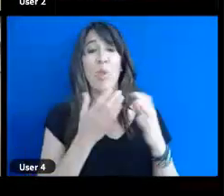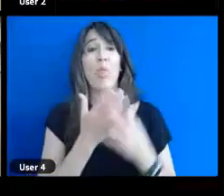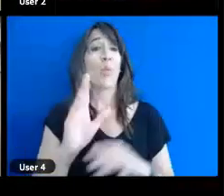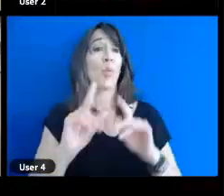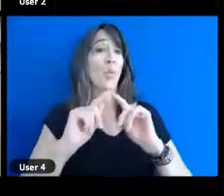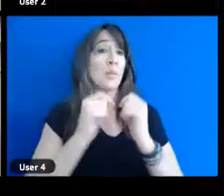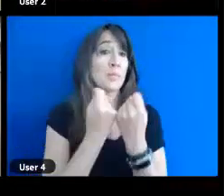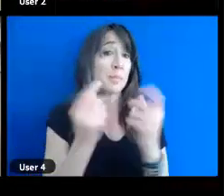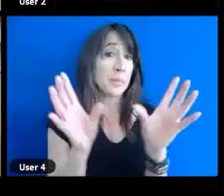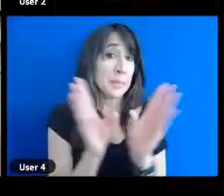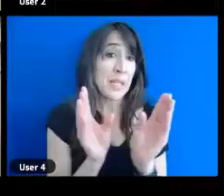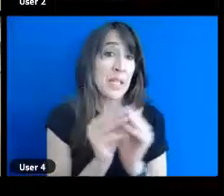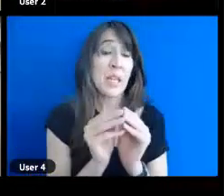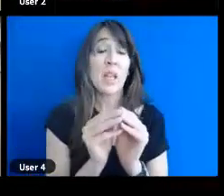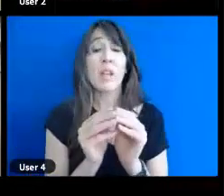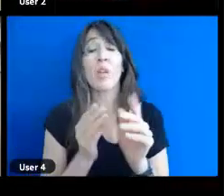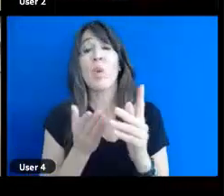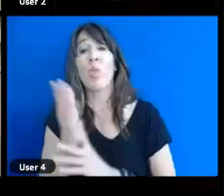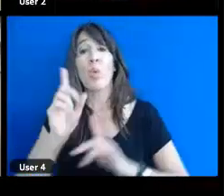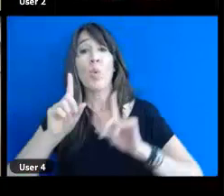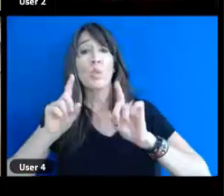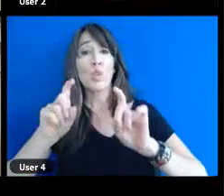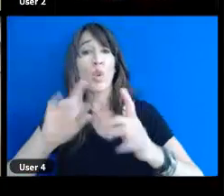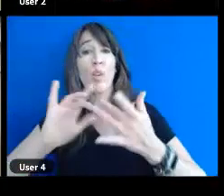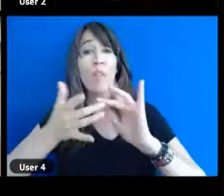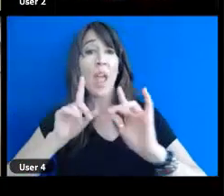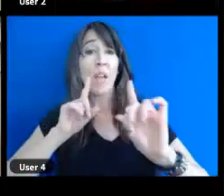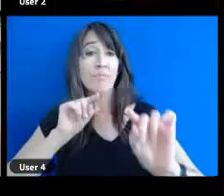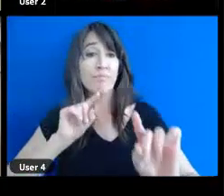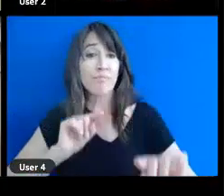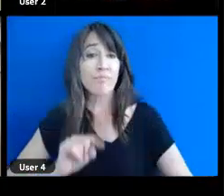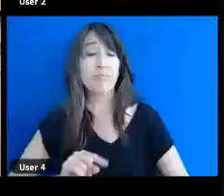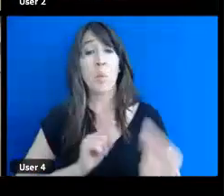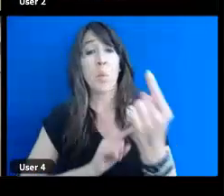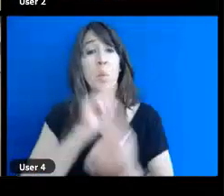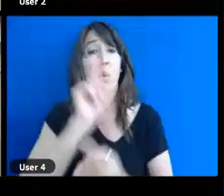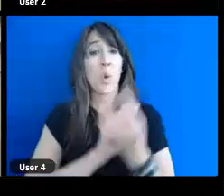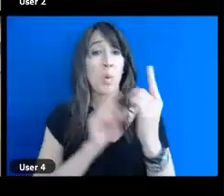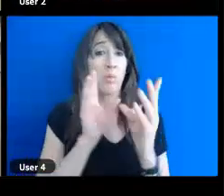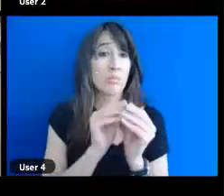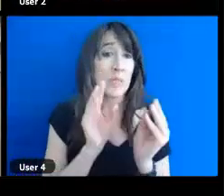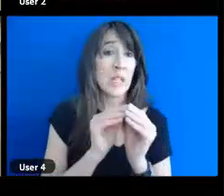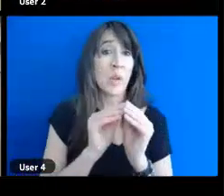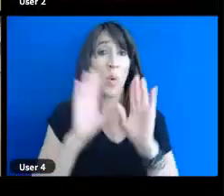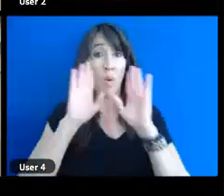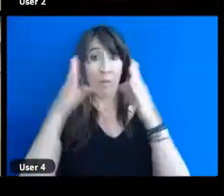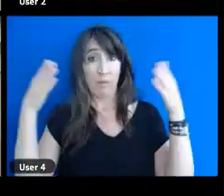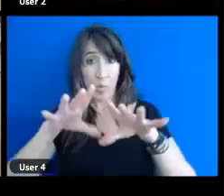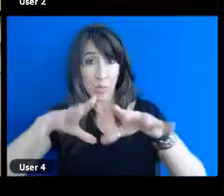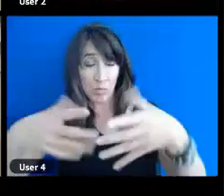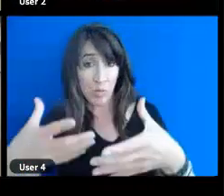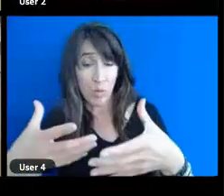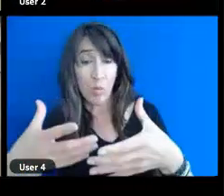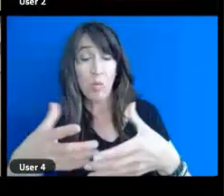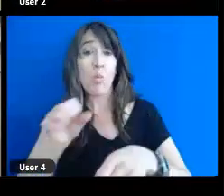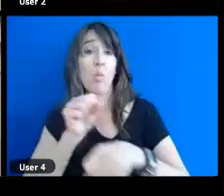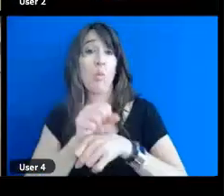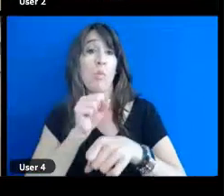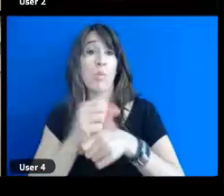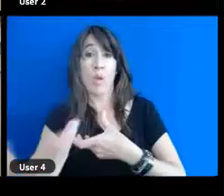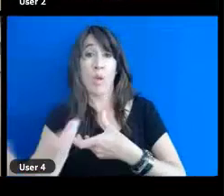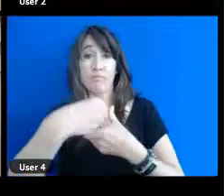staff in these conversations. You can do this through team meetings, an informal online survey, one-on-one meetings, focus